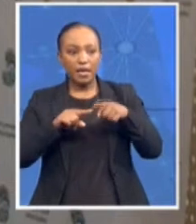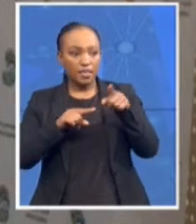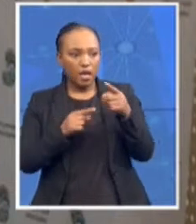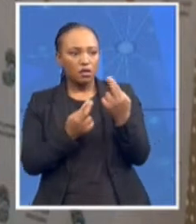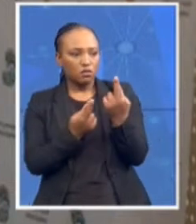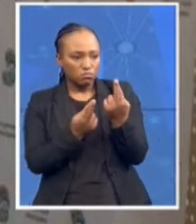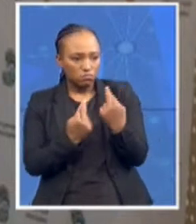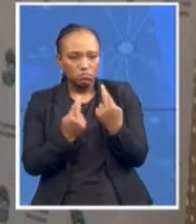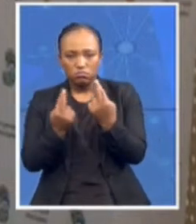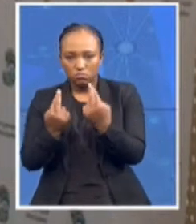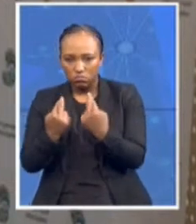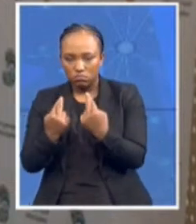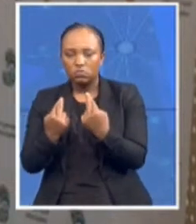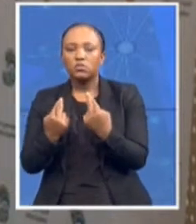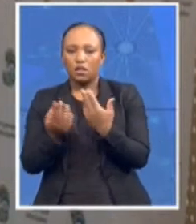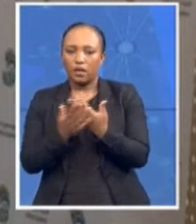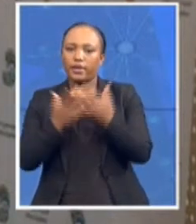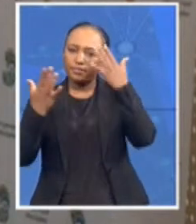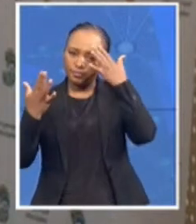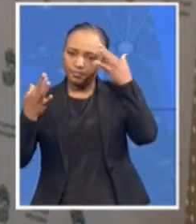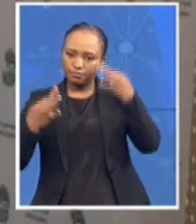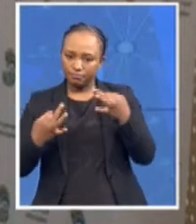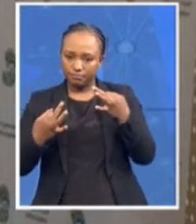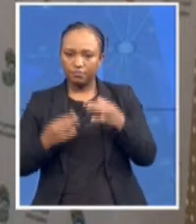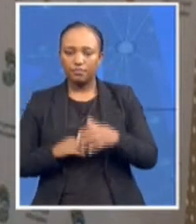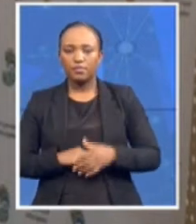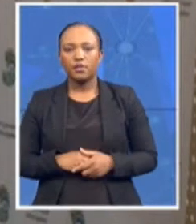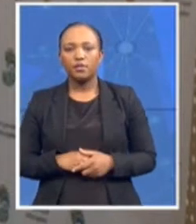I must say here that